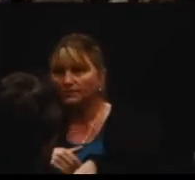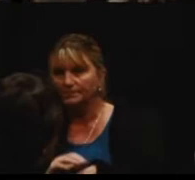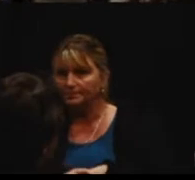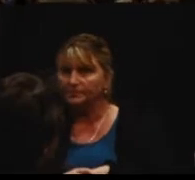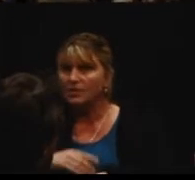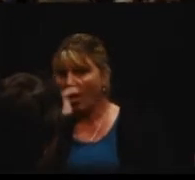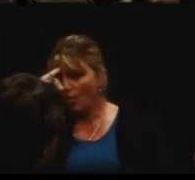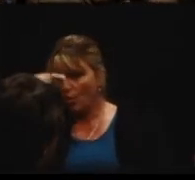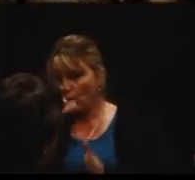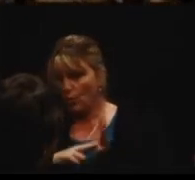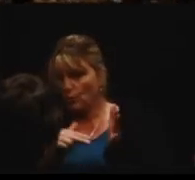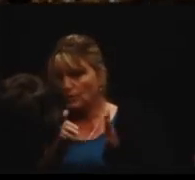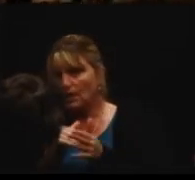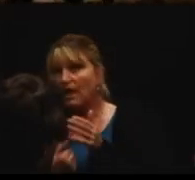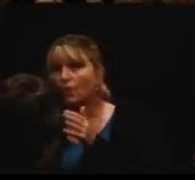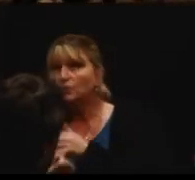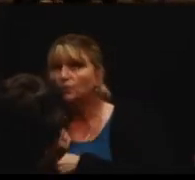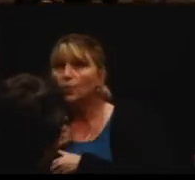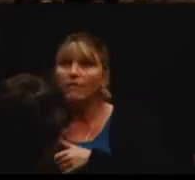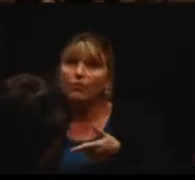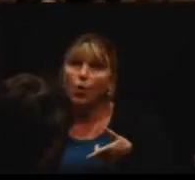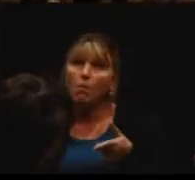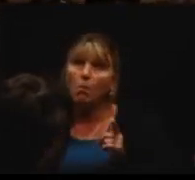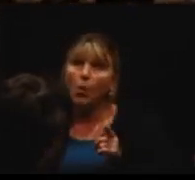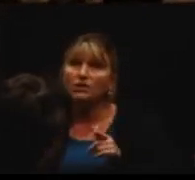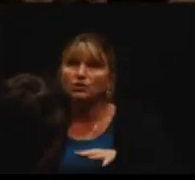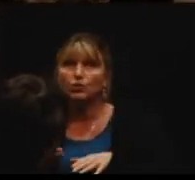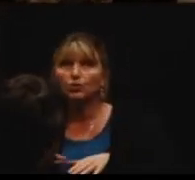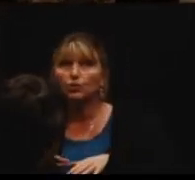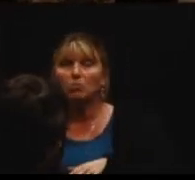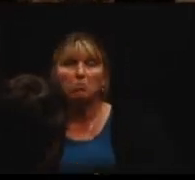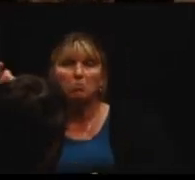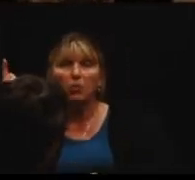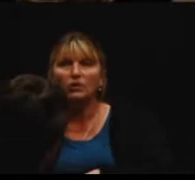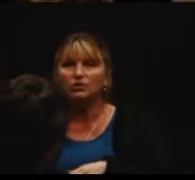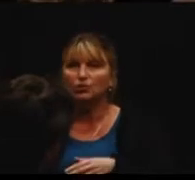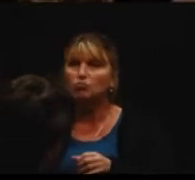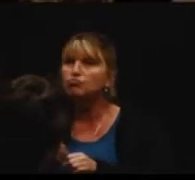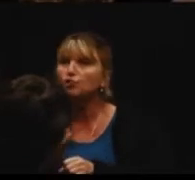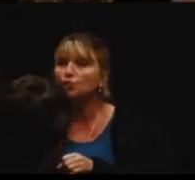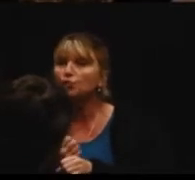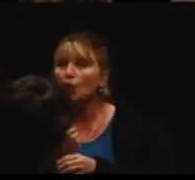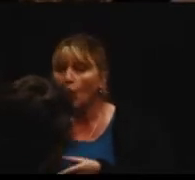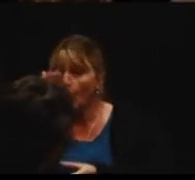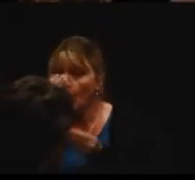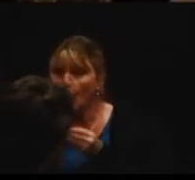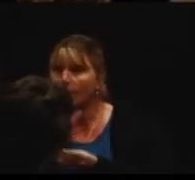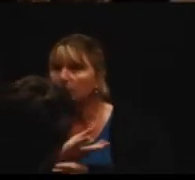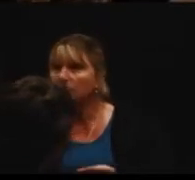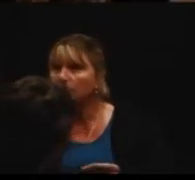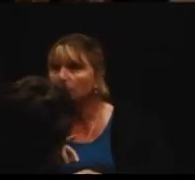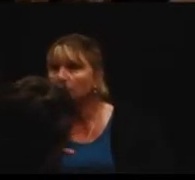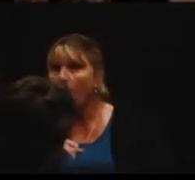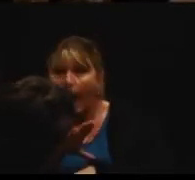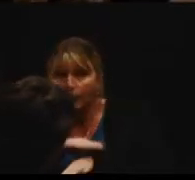here in New Zealand for employers to produce learning materials for not just apprentices, but people who would like to come work for your